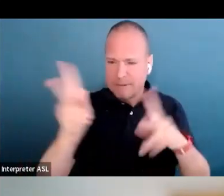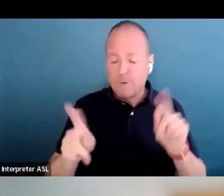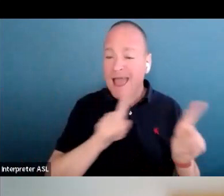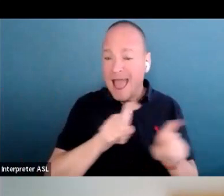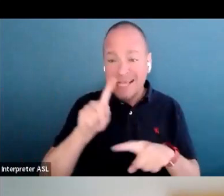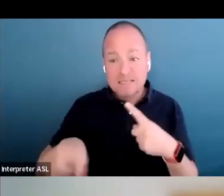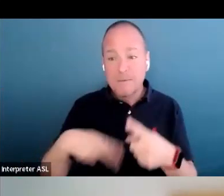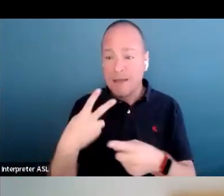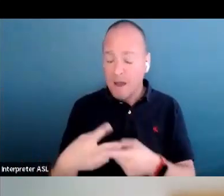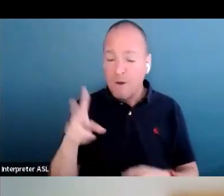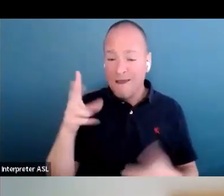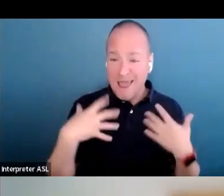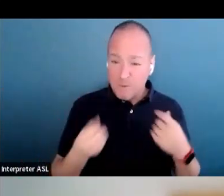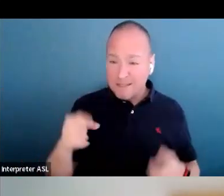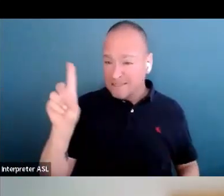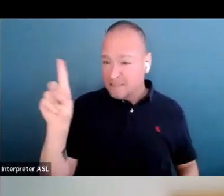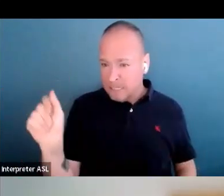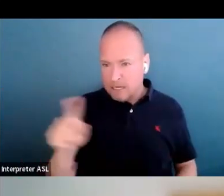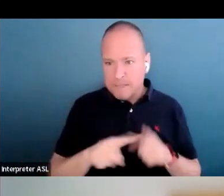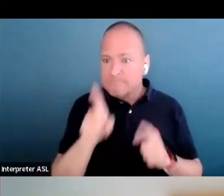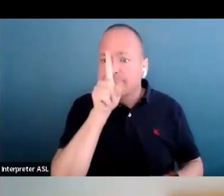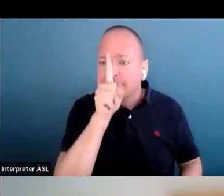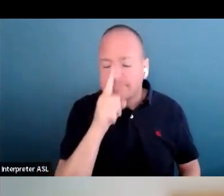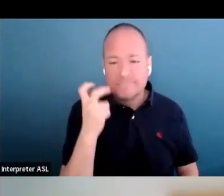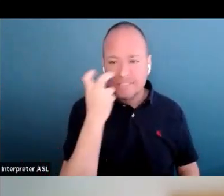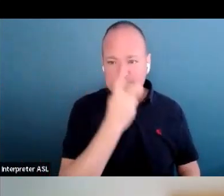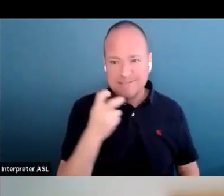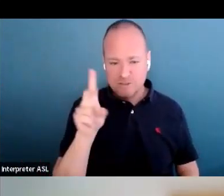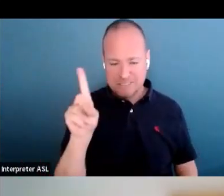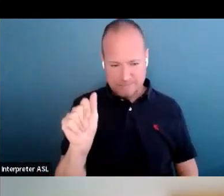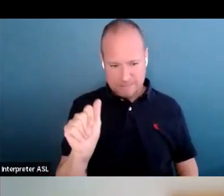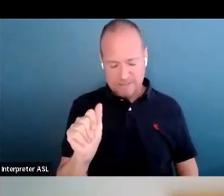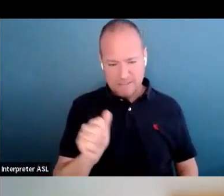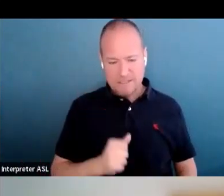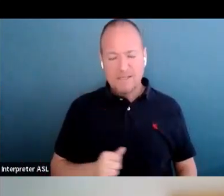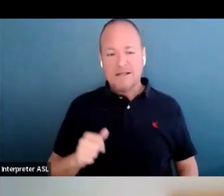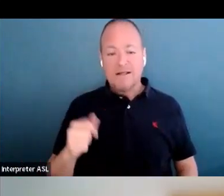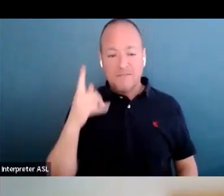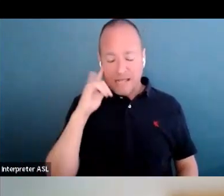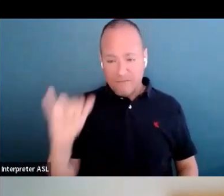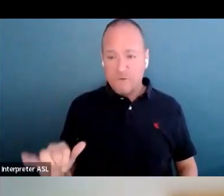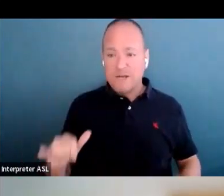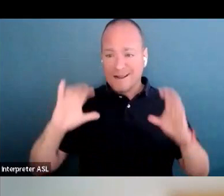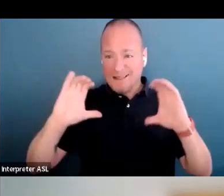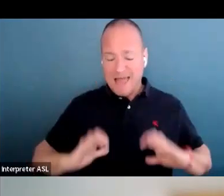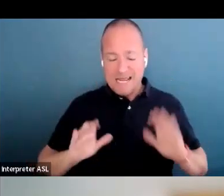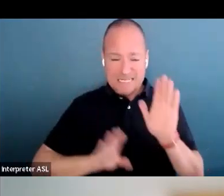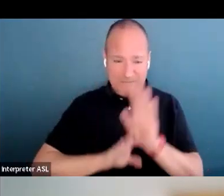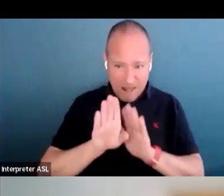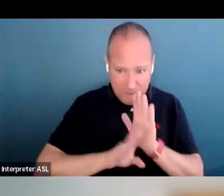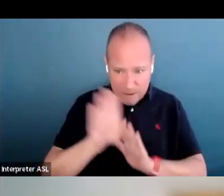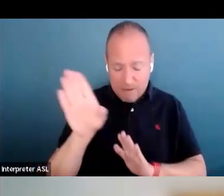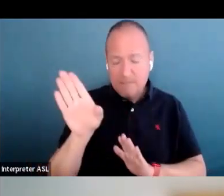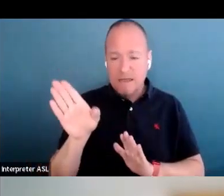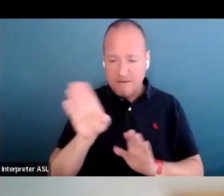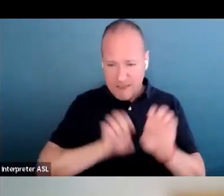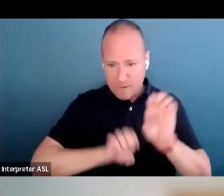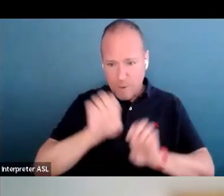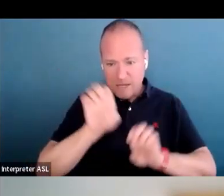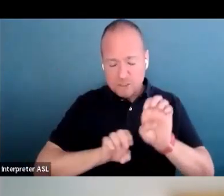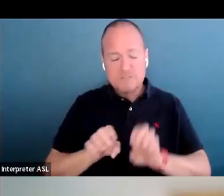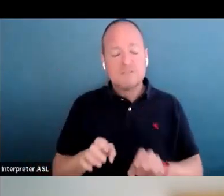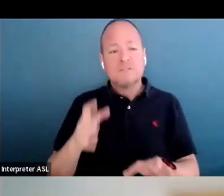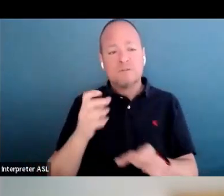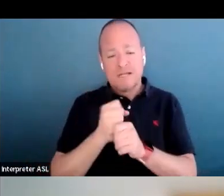speech disability. The California Client Development Evaluation, or CDER, gathers information on